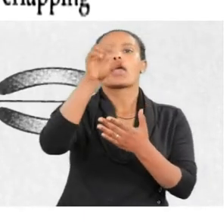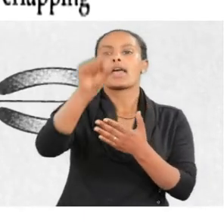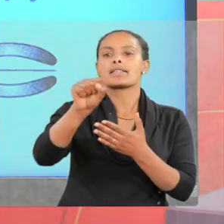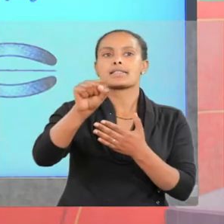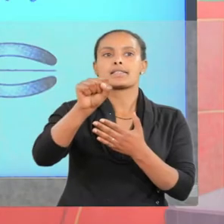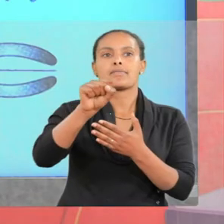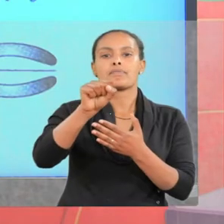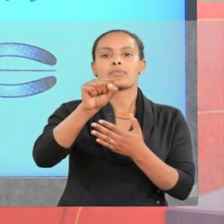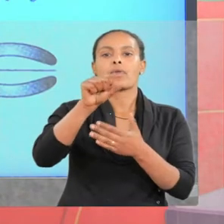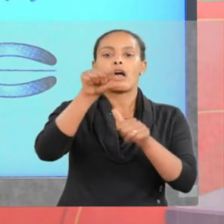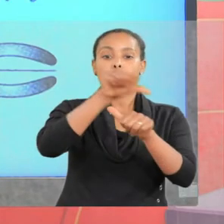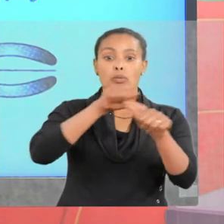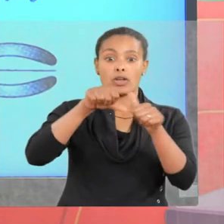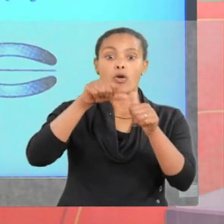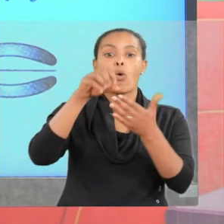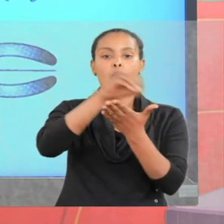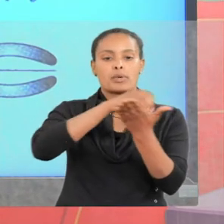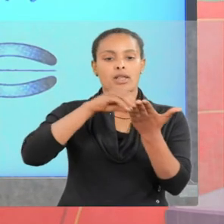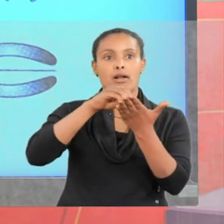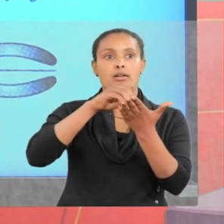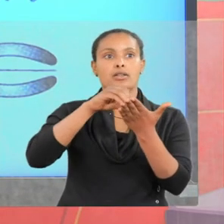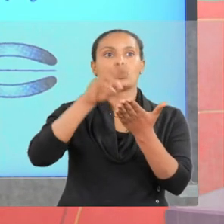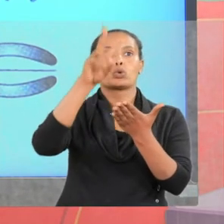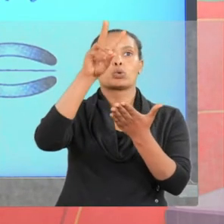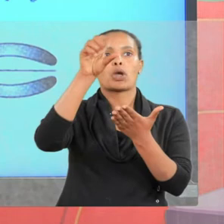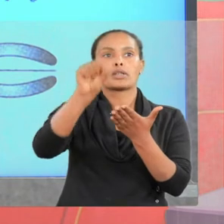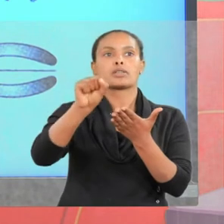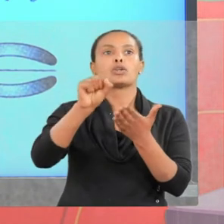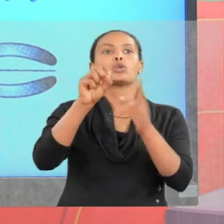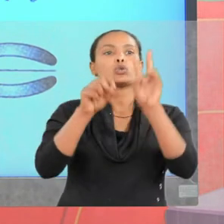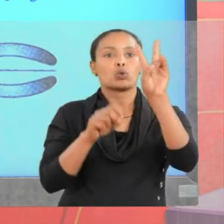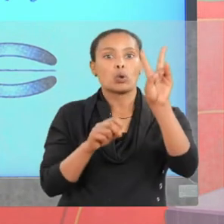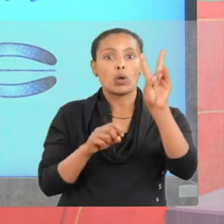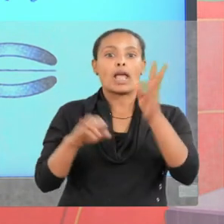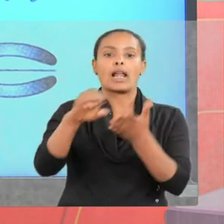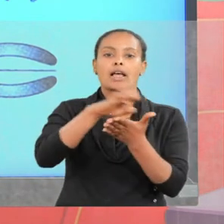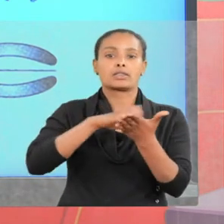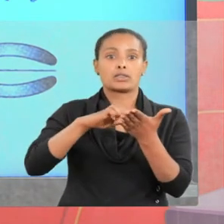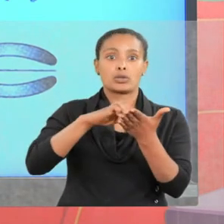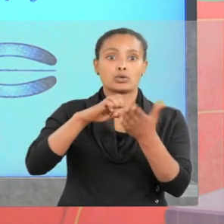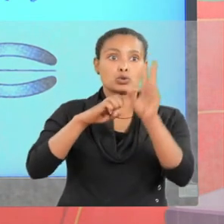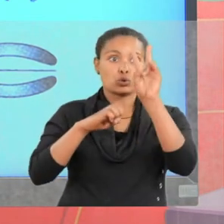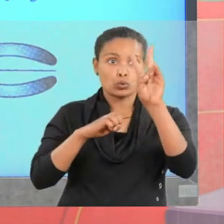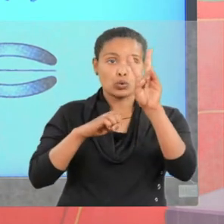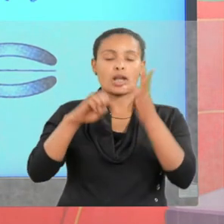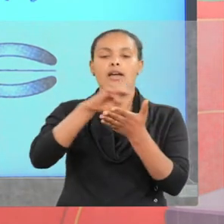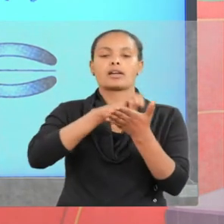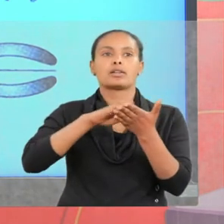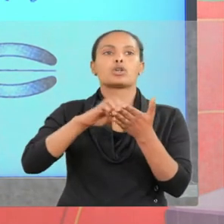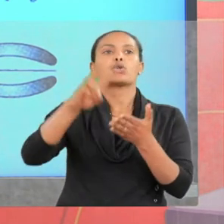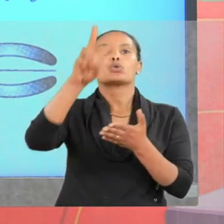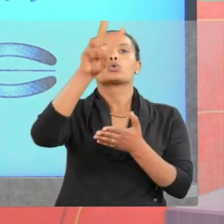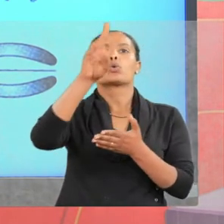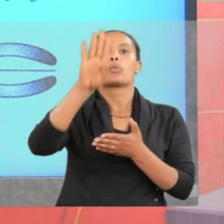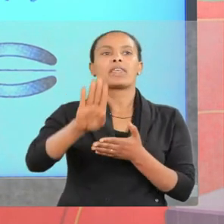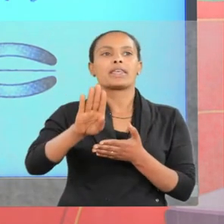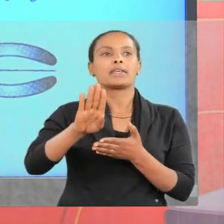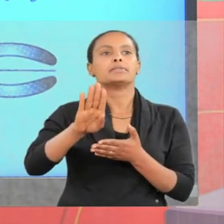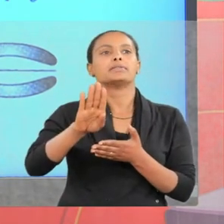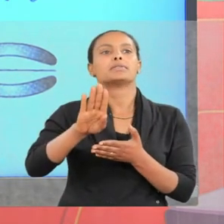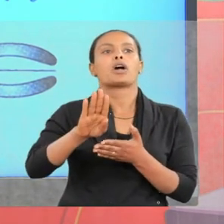atomic orbital, 2s atomic orbital has 2 electrons, 2 electrons. 2p